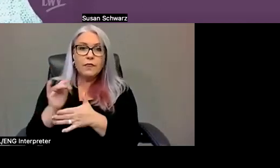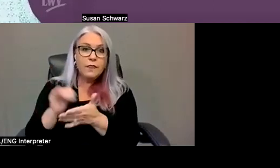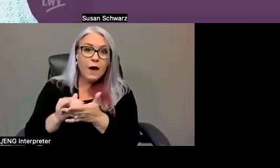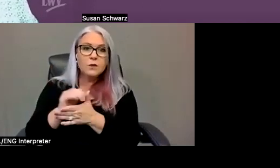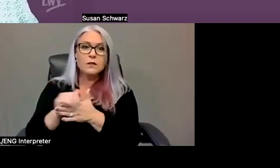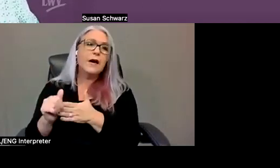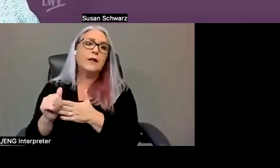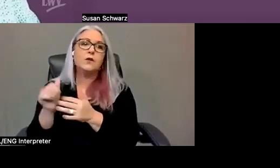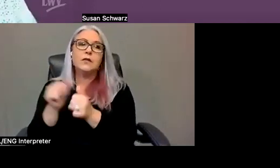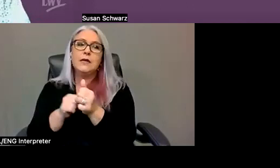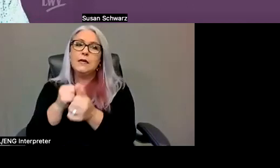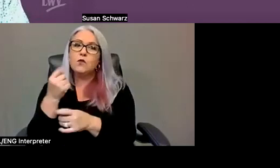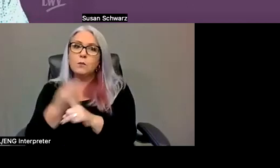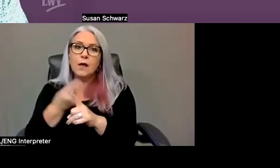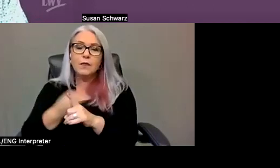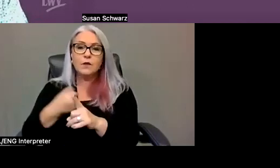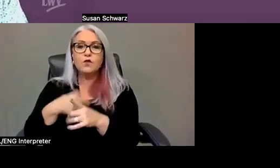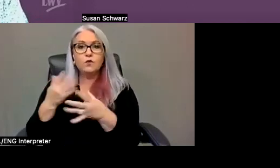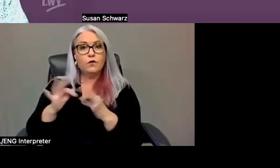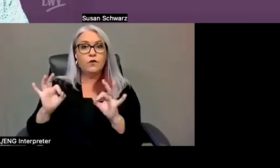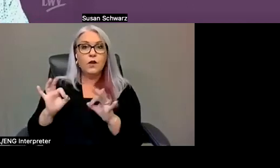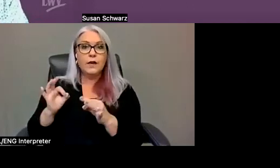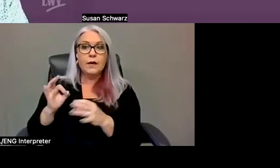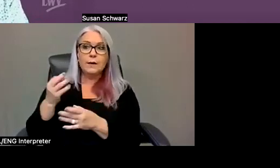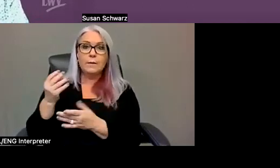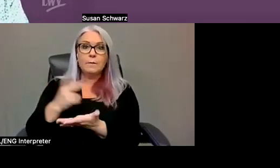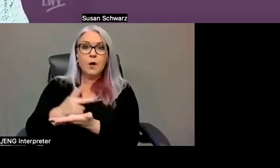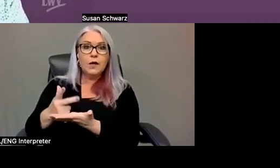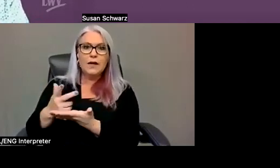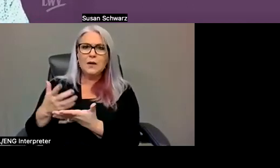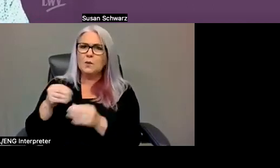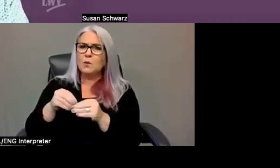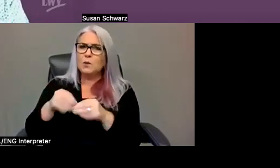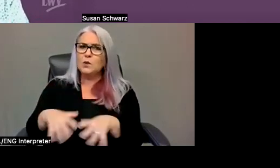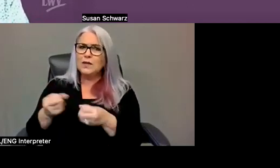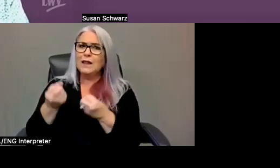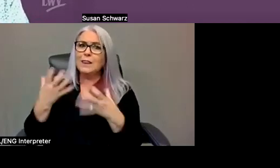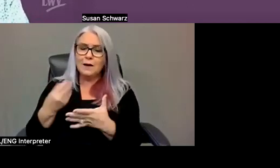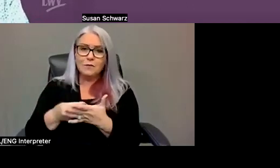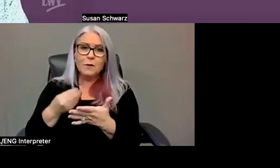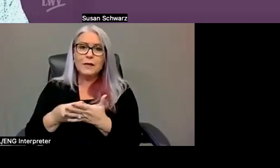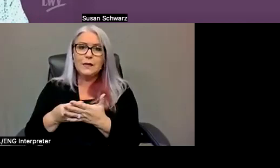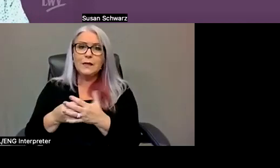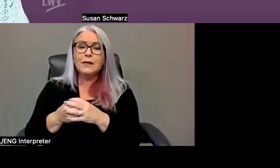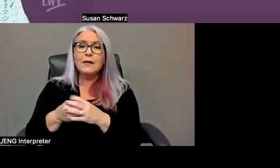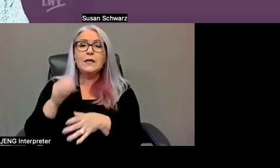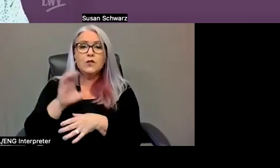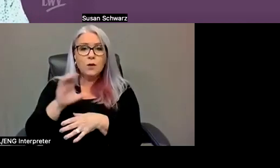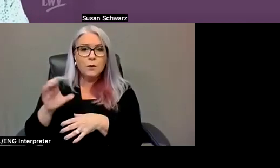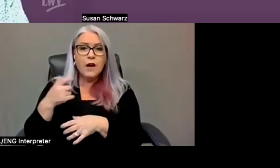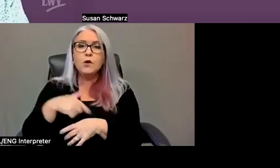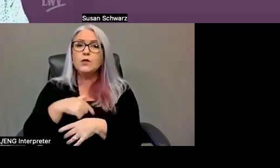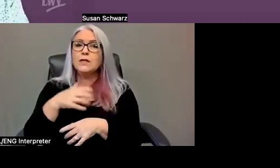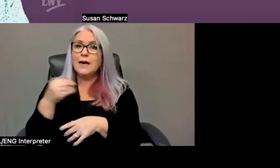to just say to do free parking, we're losing quite a bit of money by doing that. And the Chamber of Commerce and the businesses did